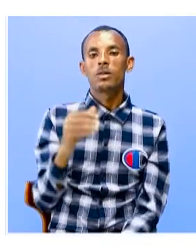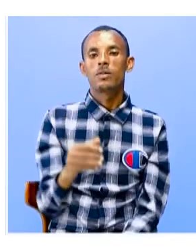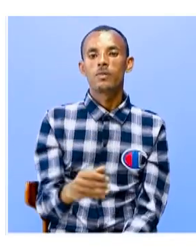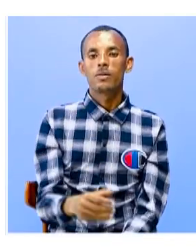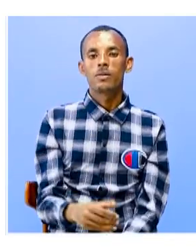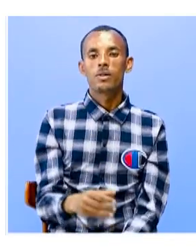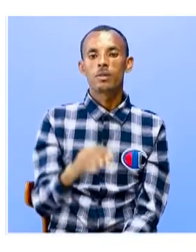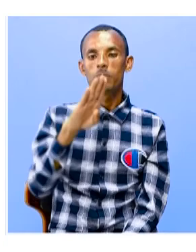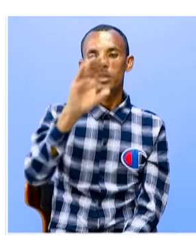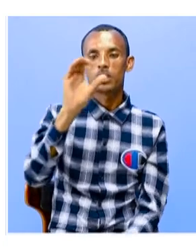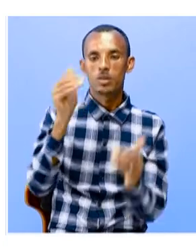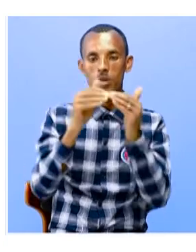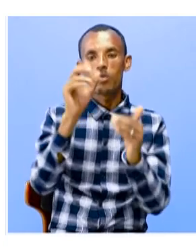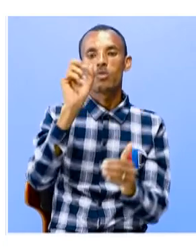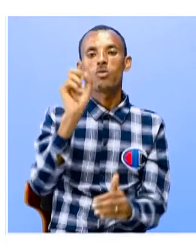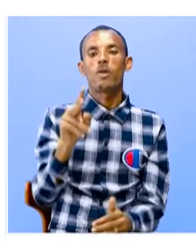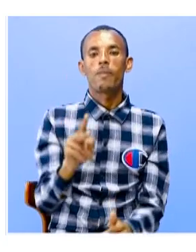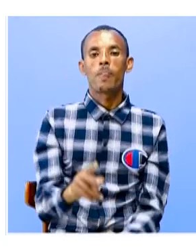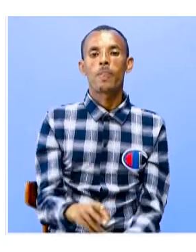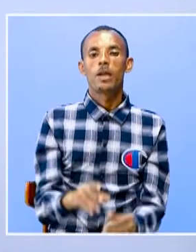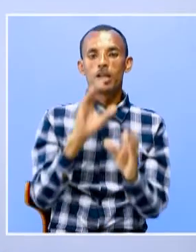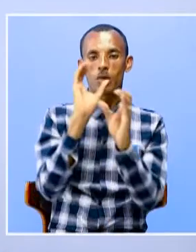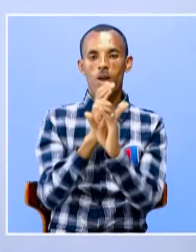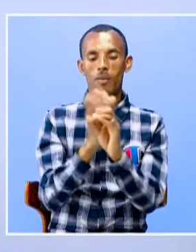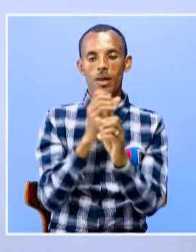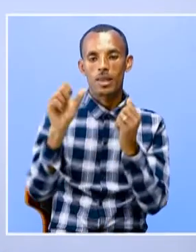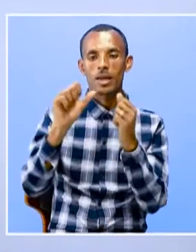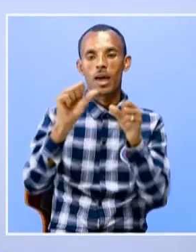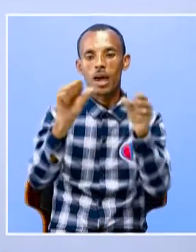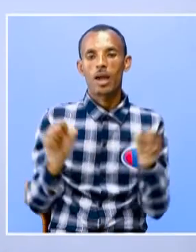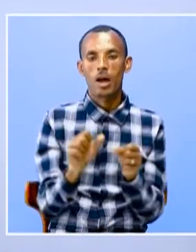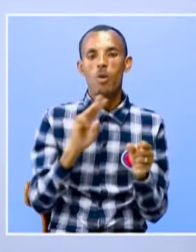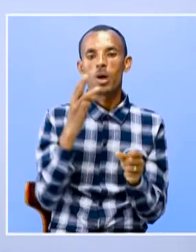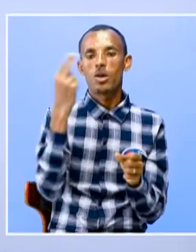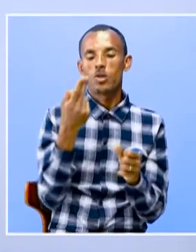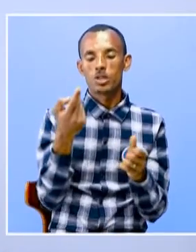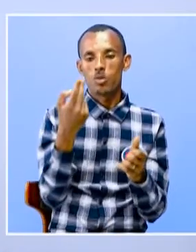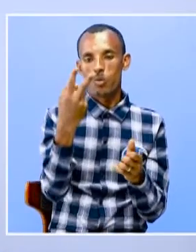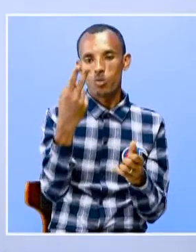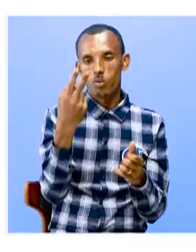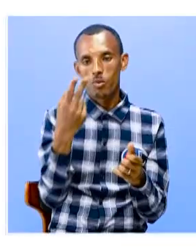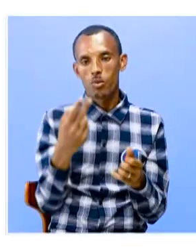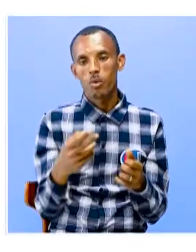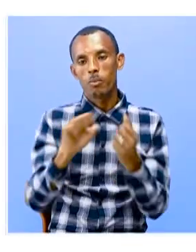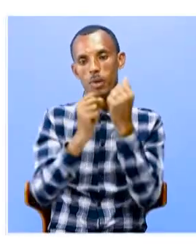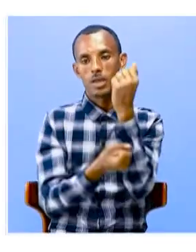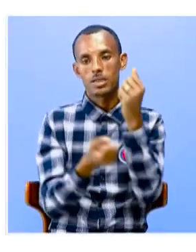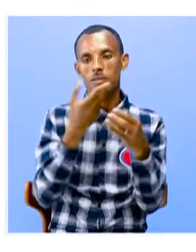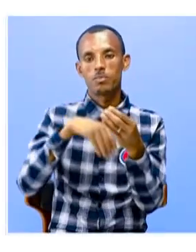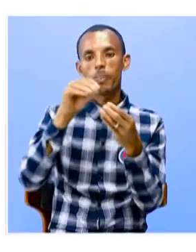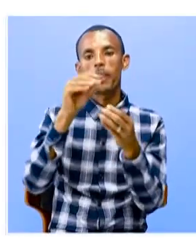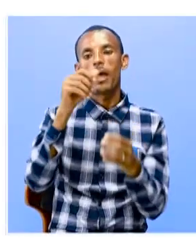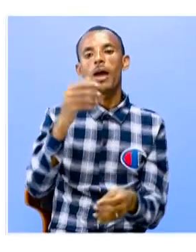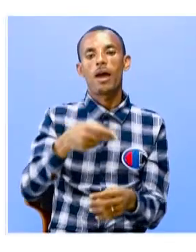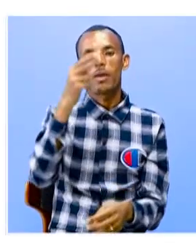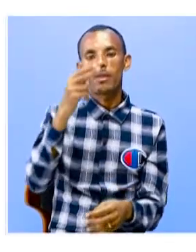much? BC is 12. So to calculate the area, I can use this base and height. So its